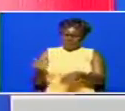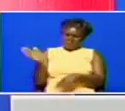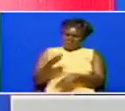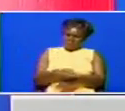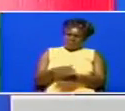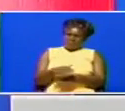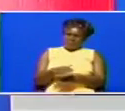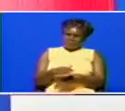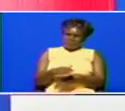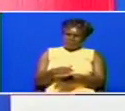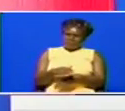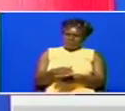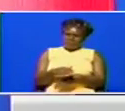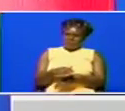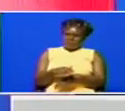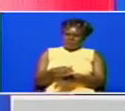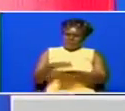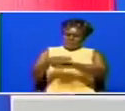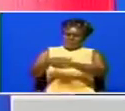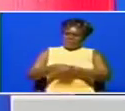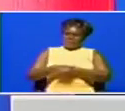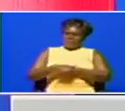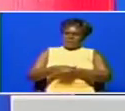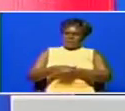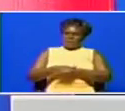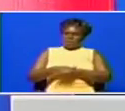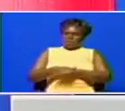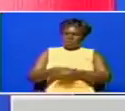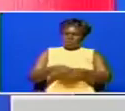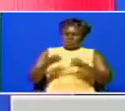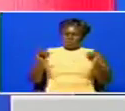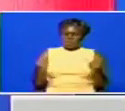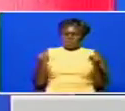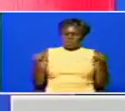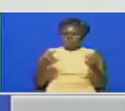tutakaporudi tena, taarifa zetu kwa lugha ya Kiingereza itakuwa zimeanza.